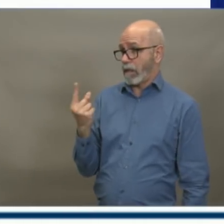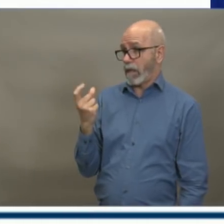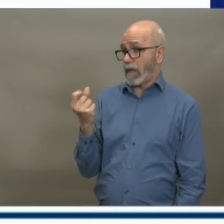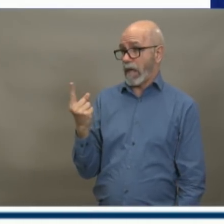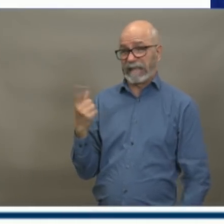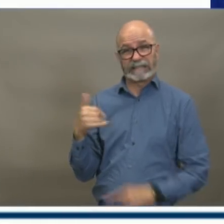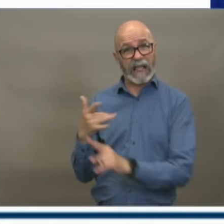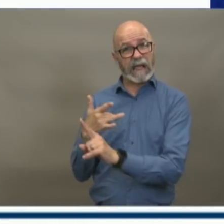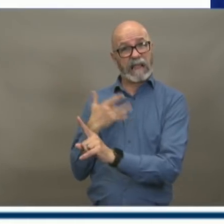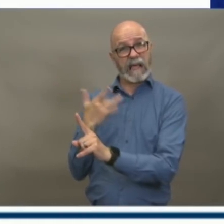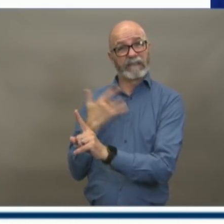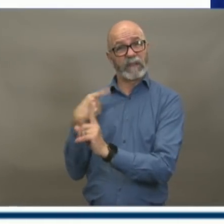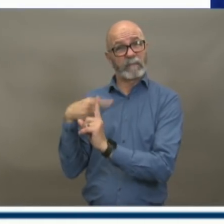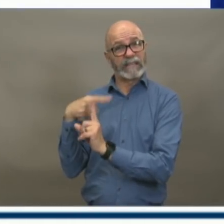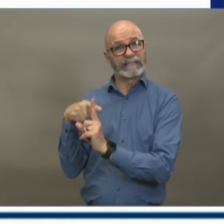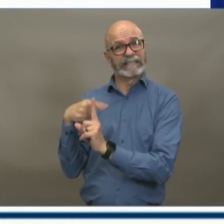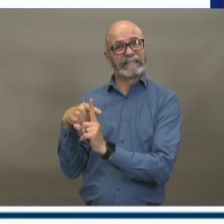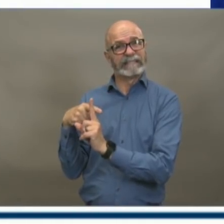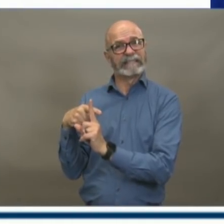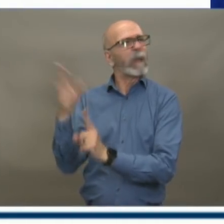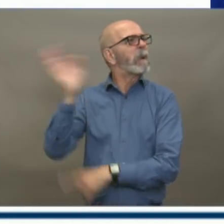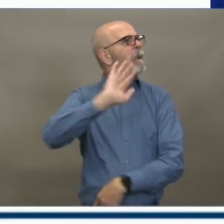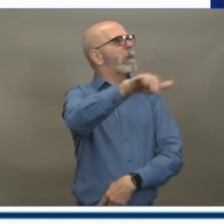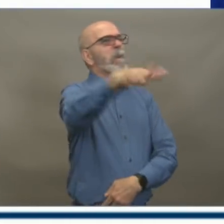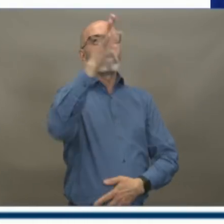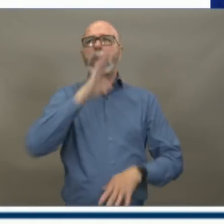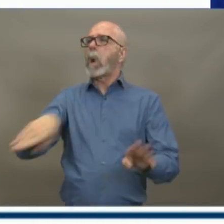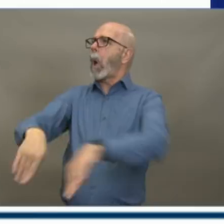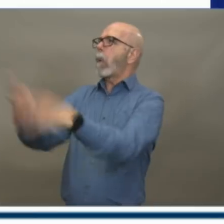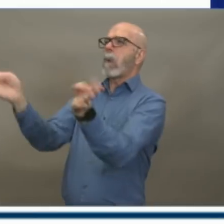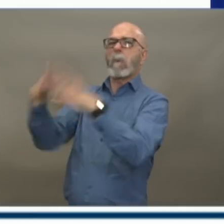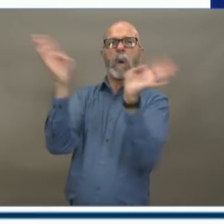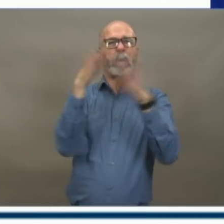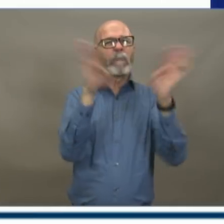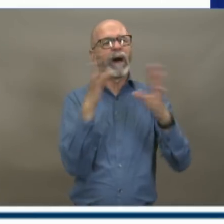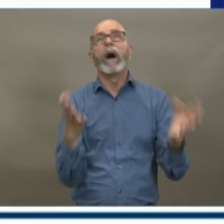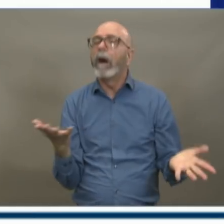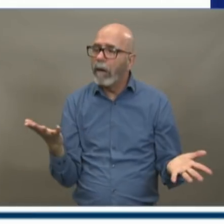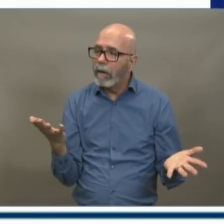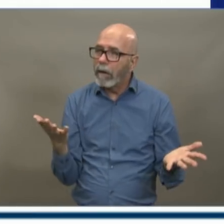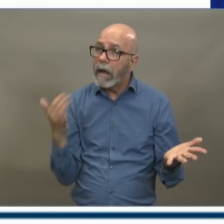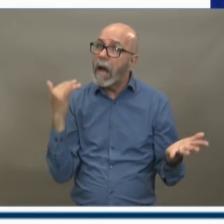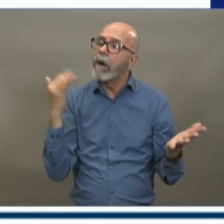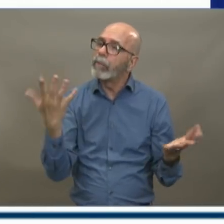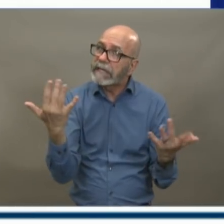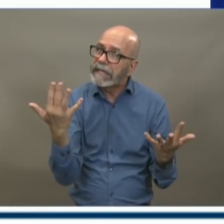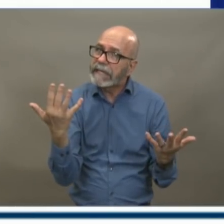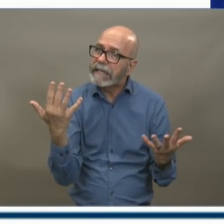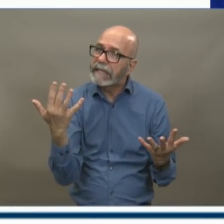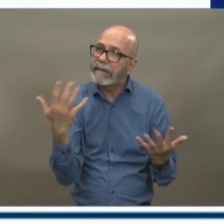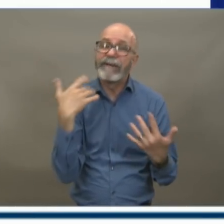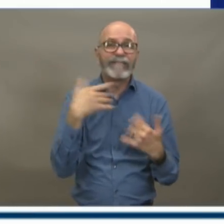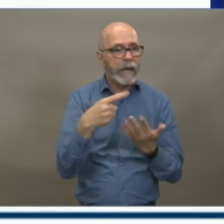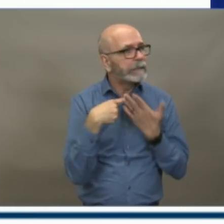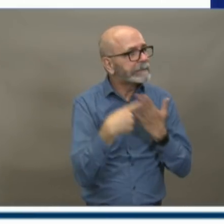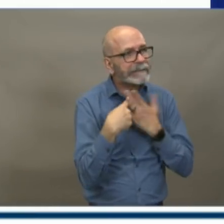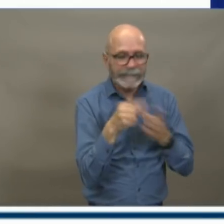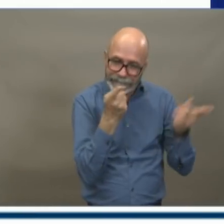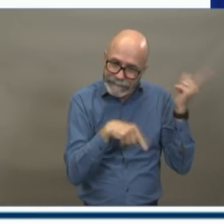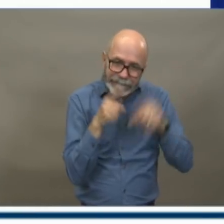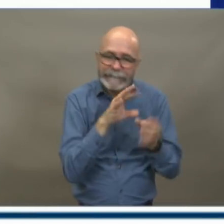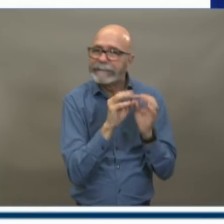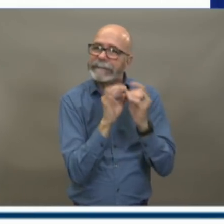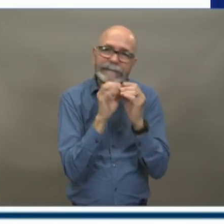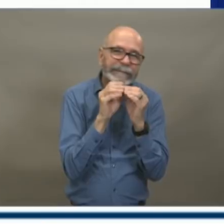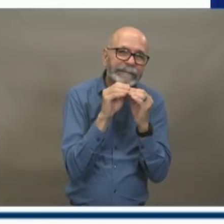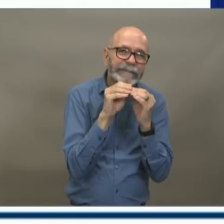we lift further restrictions? I can tell you, it has definitely been part of our discussion, but with the variant already